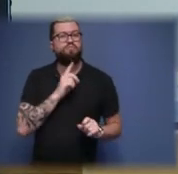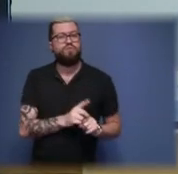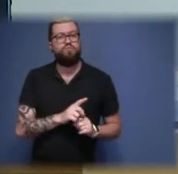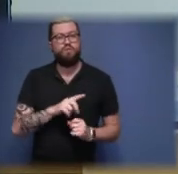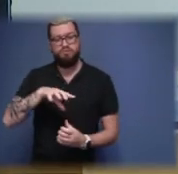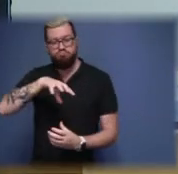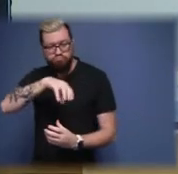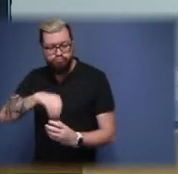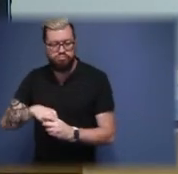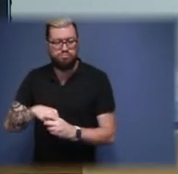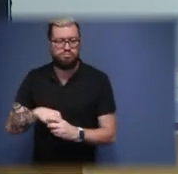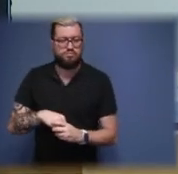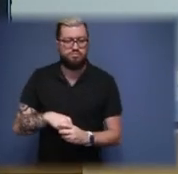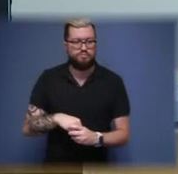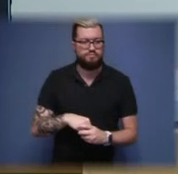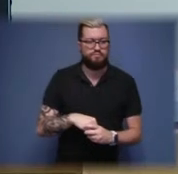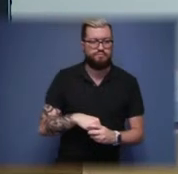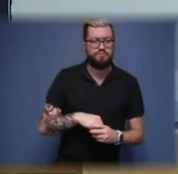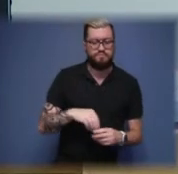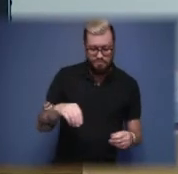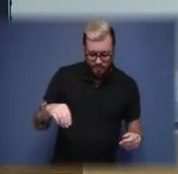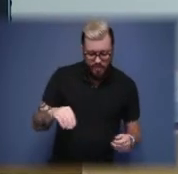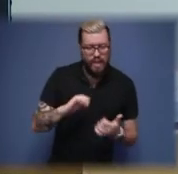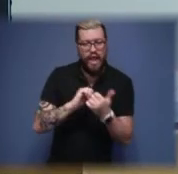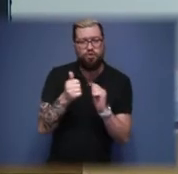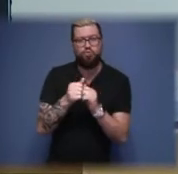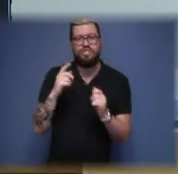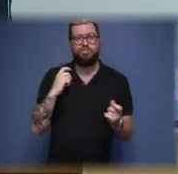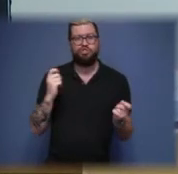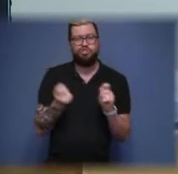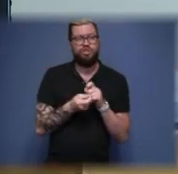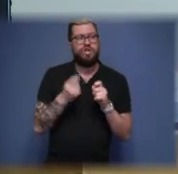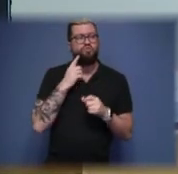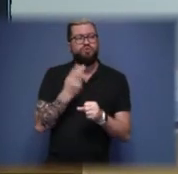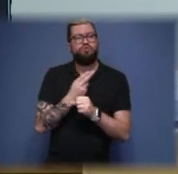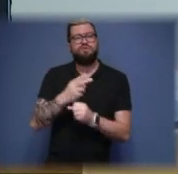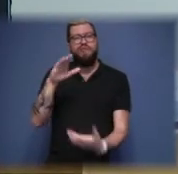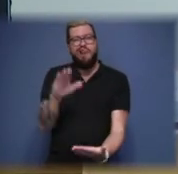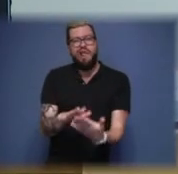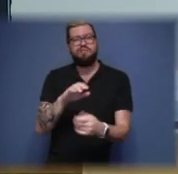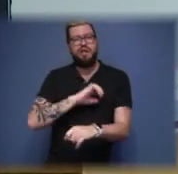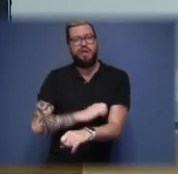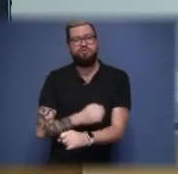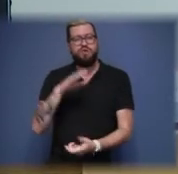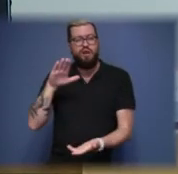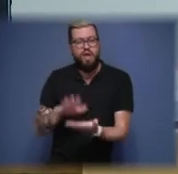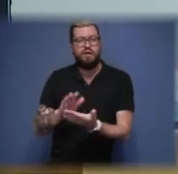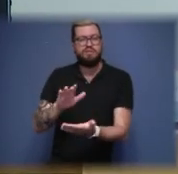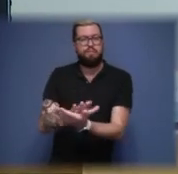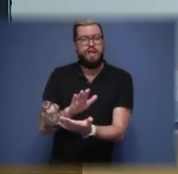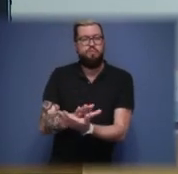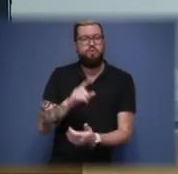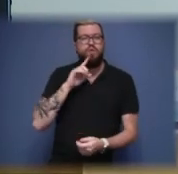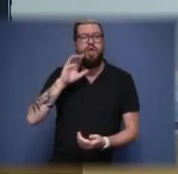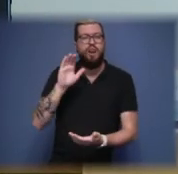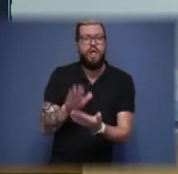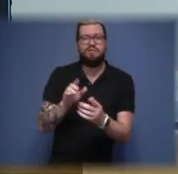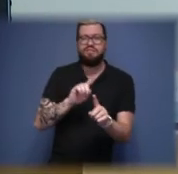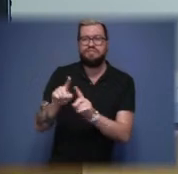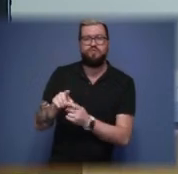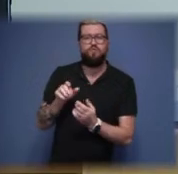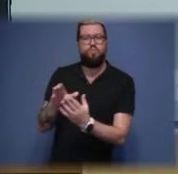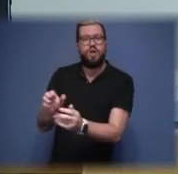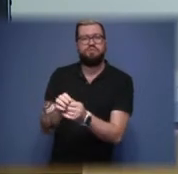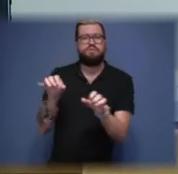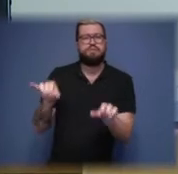integral organization, how do we change them so that we're using less energy, we're using less paper, we're using different ways to do the same